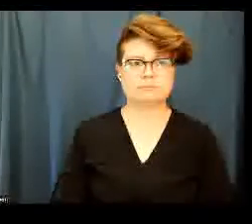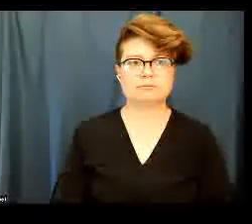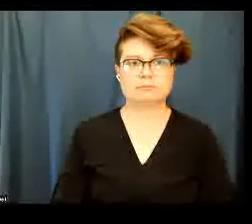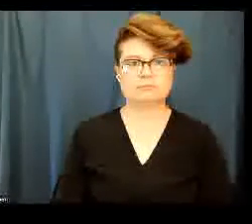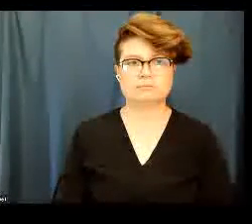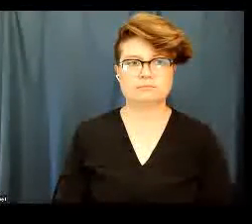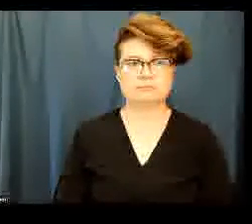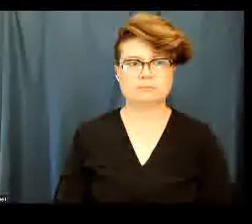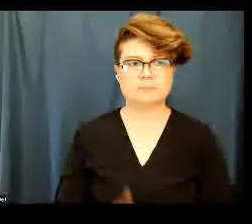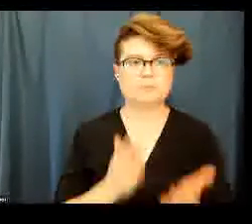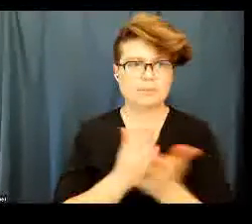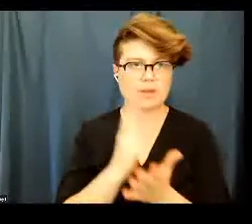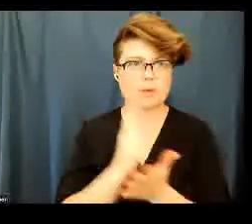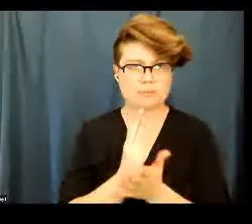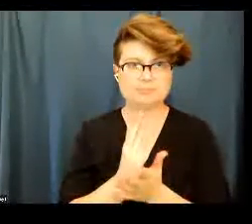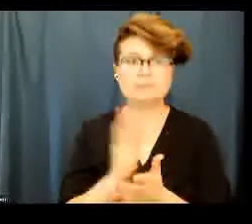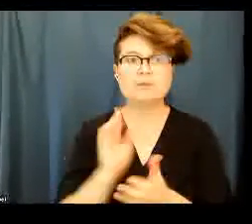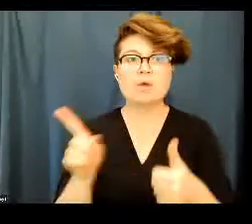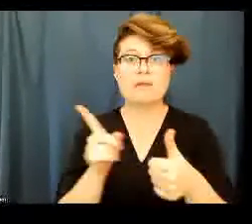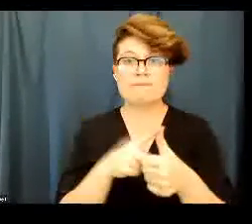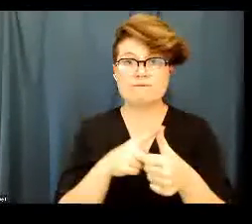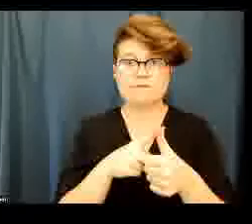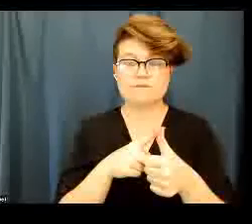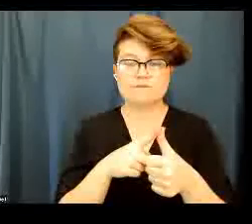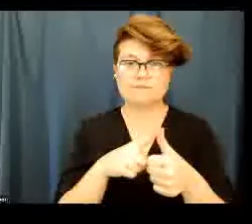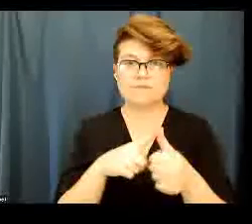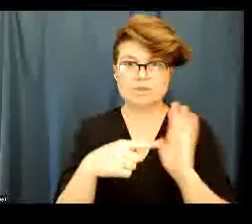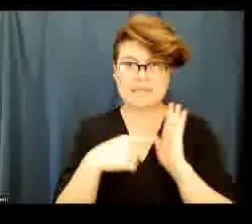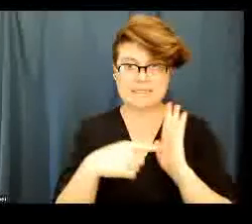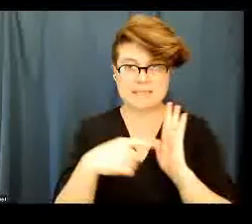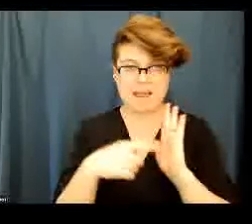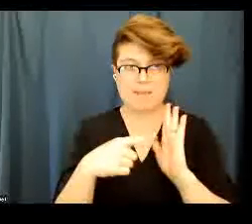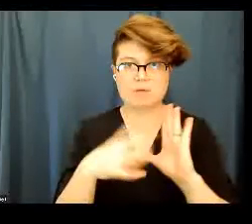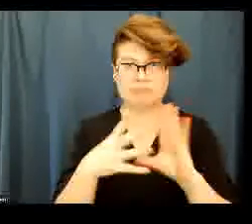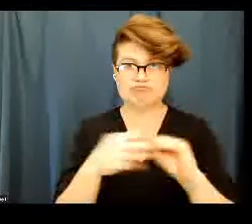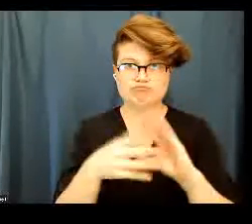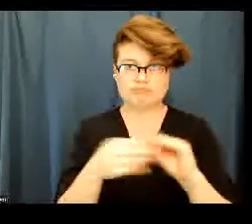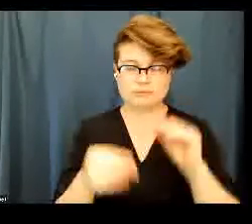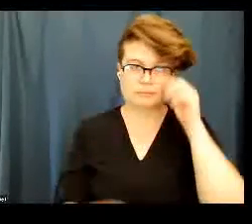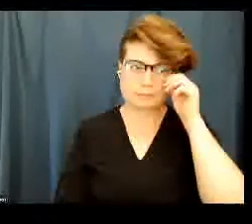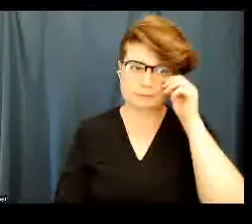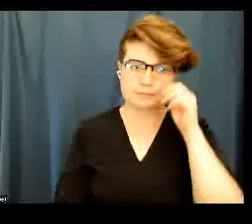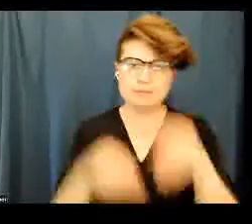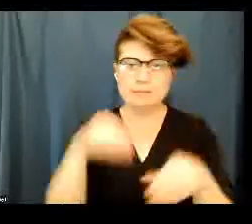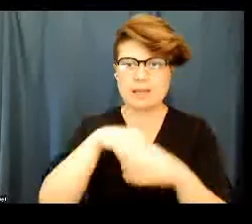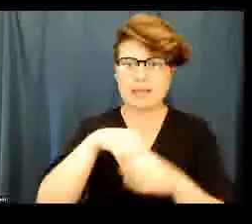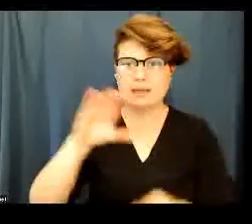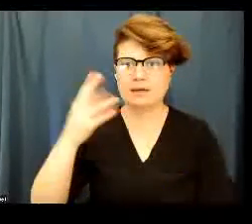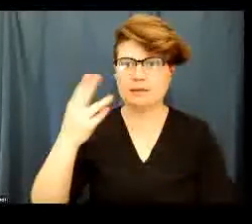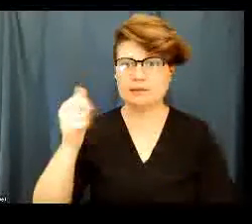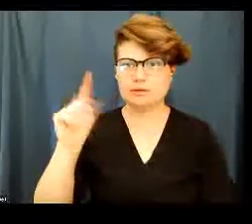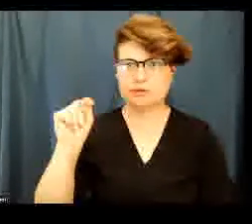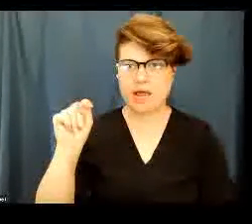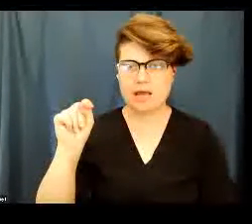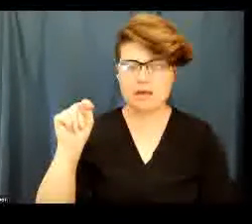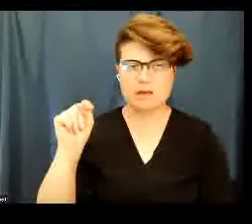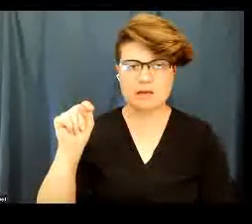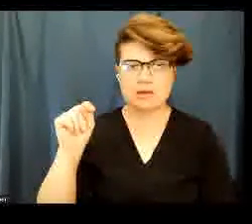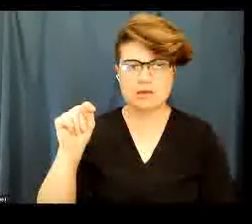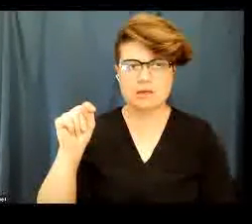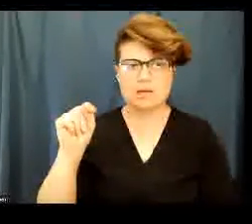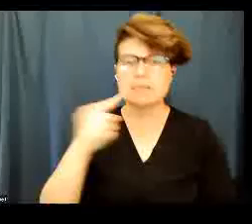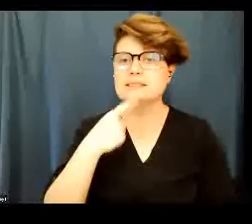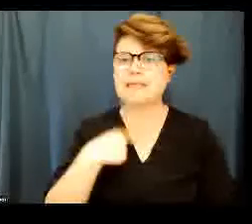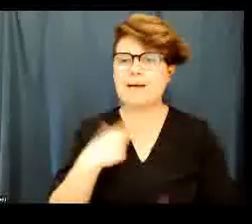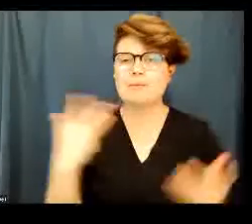All right, so we're going to look at example 1. So in the chat, I want you to see, tell me what